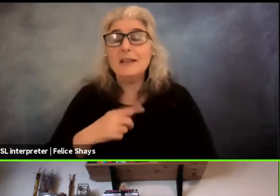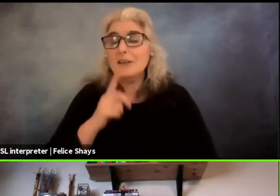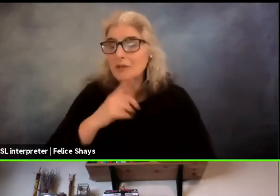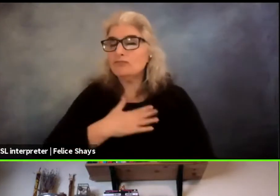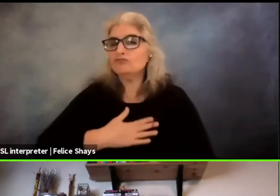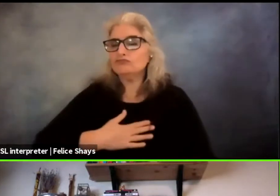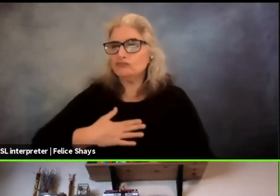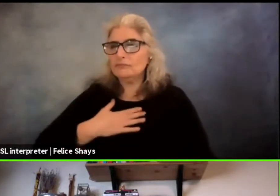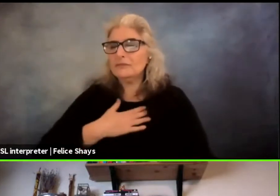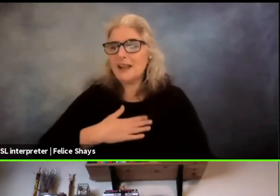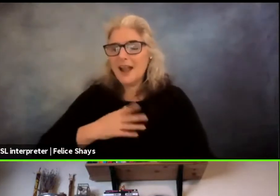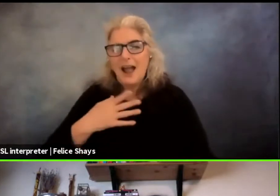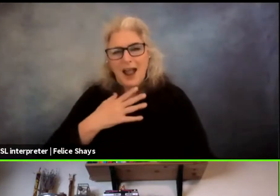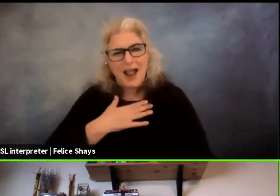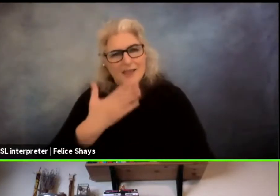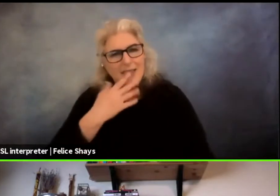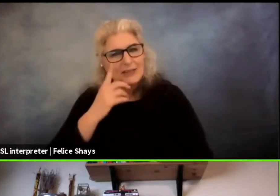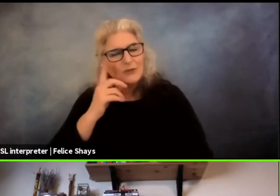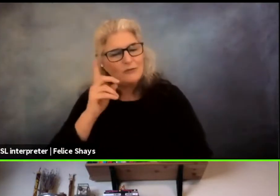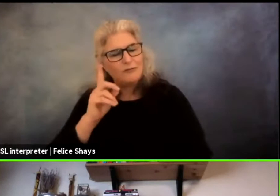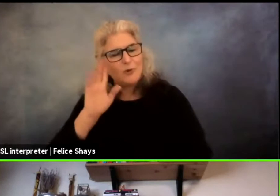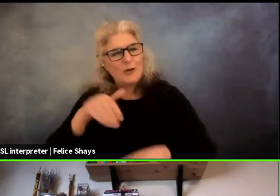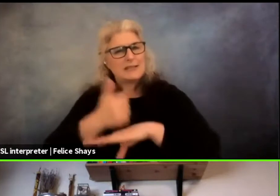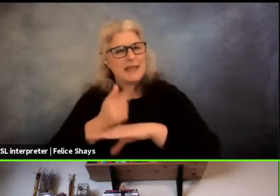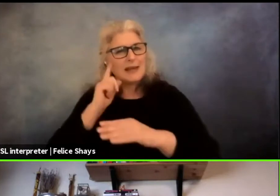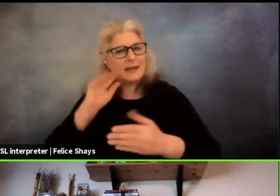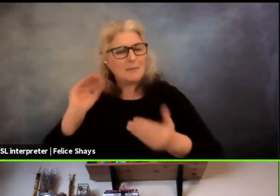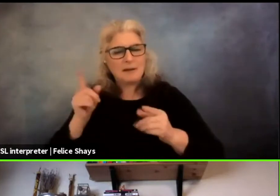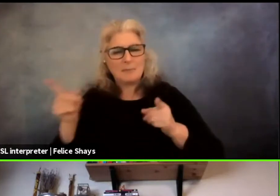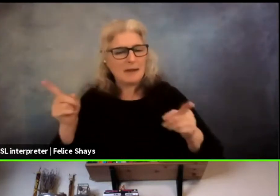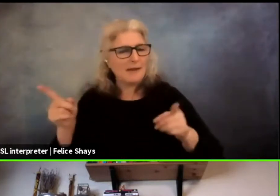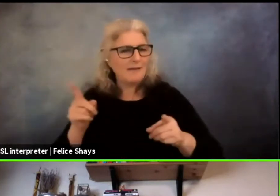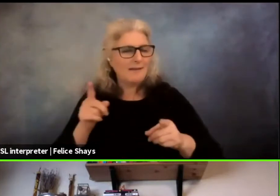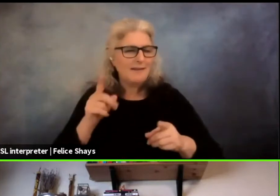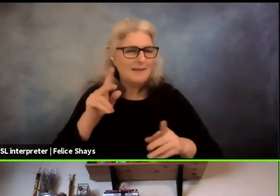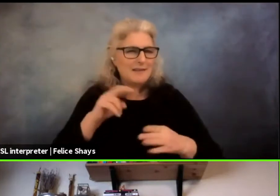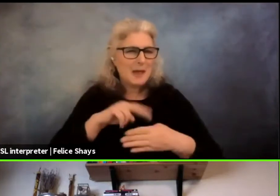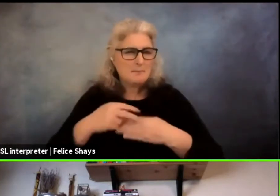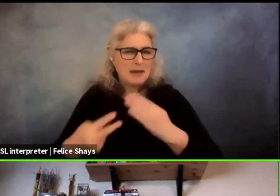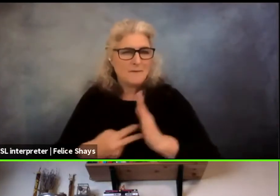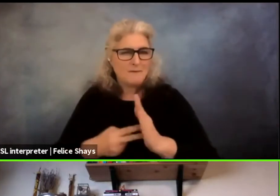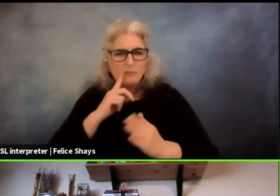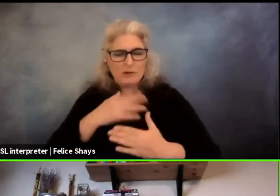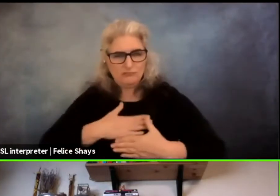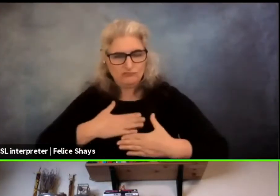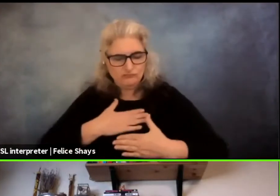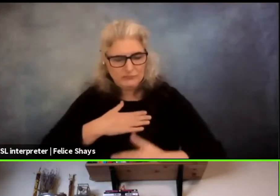me think. I think one other thing to bring up can be, so in talking